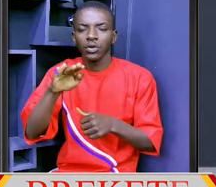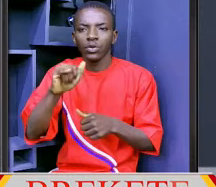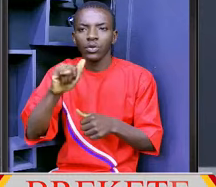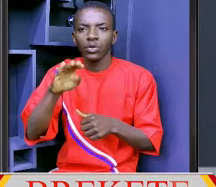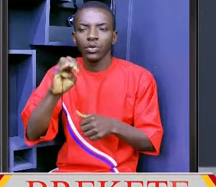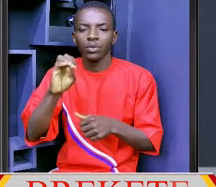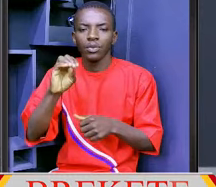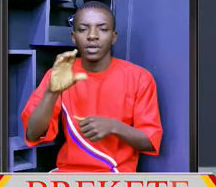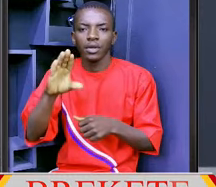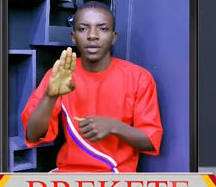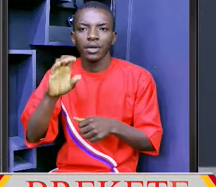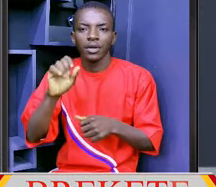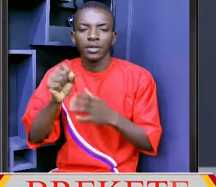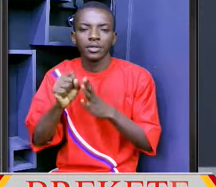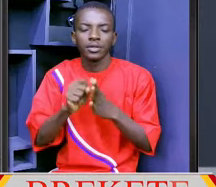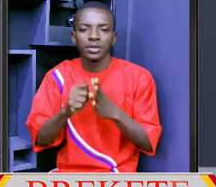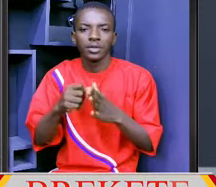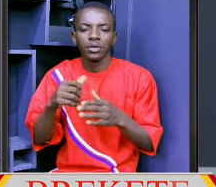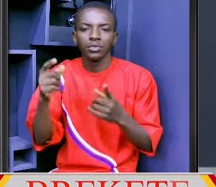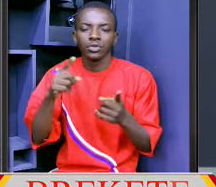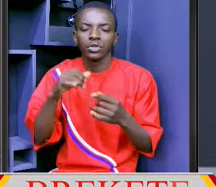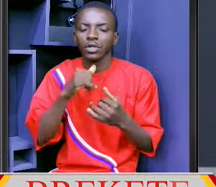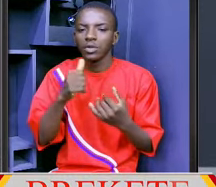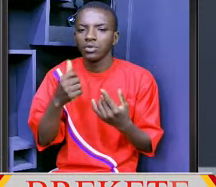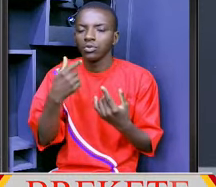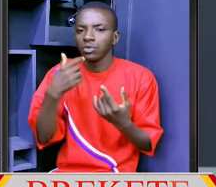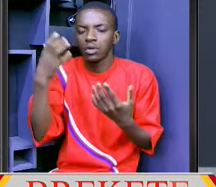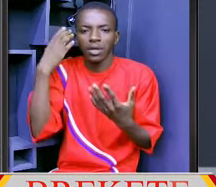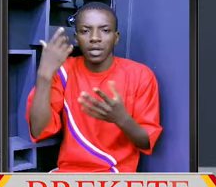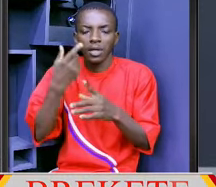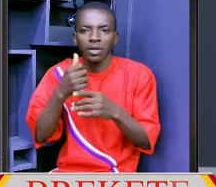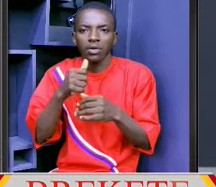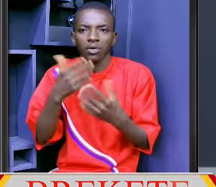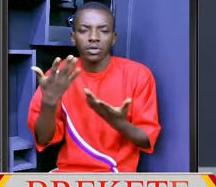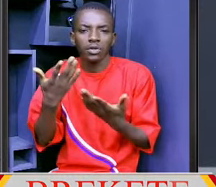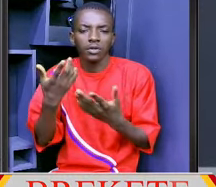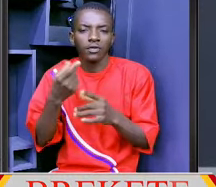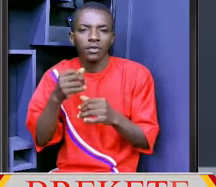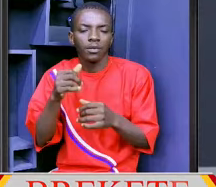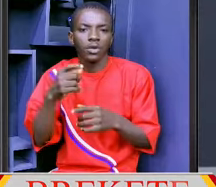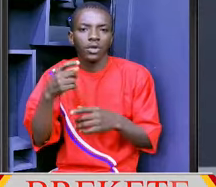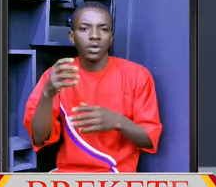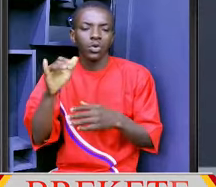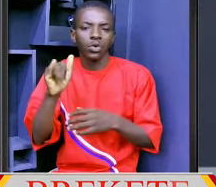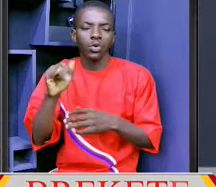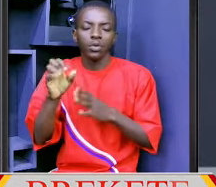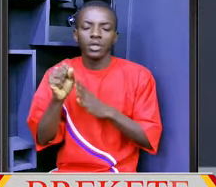case, up till now, we never hear anything from the Yobe State government.